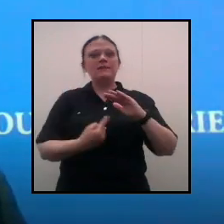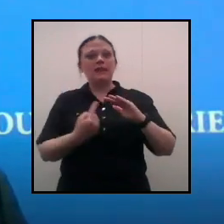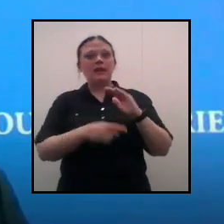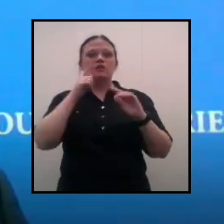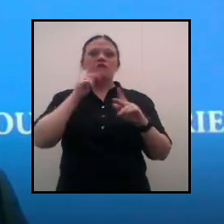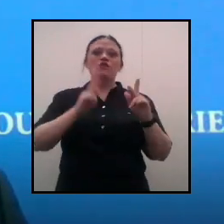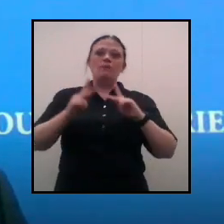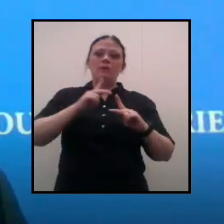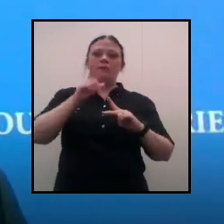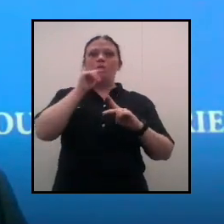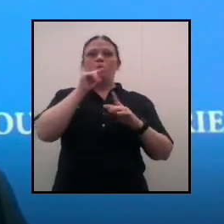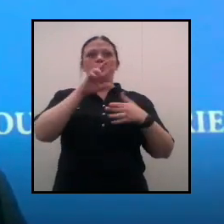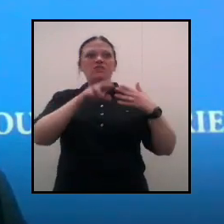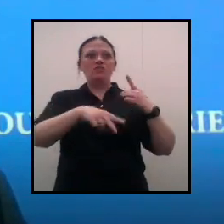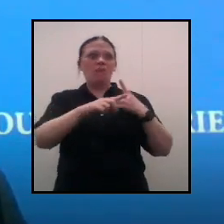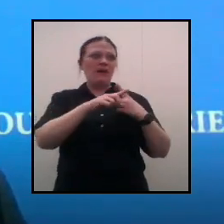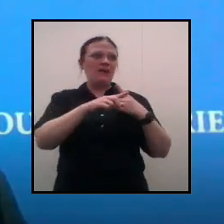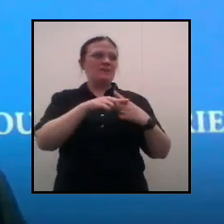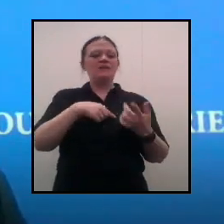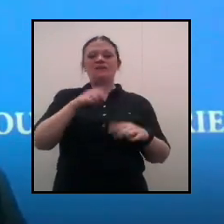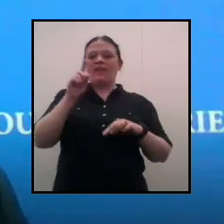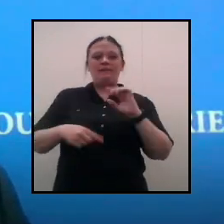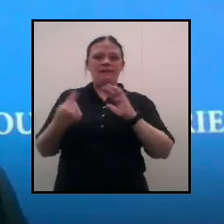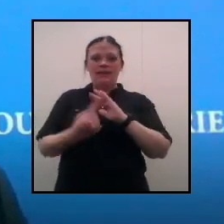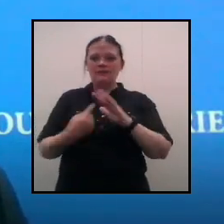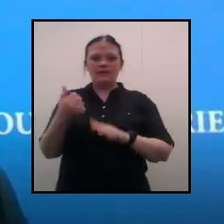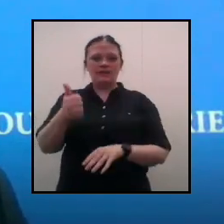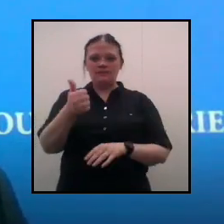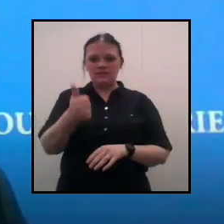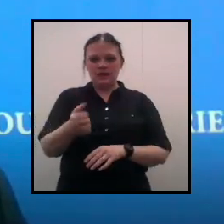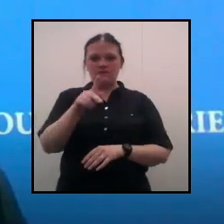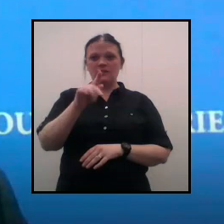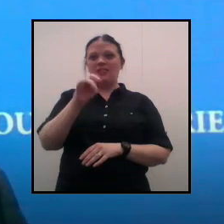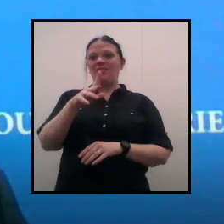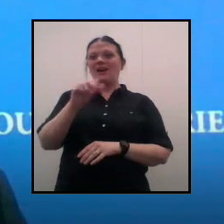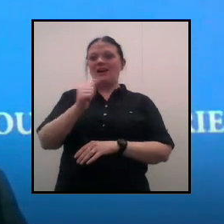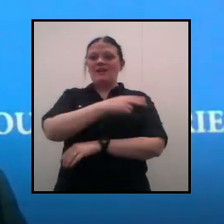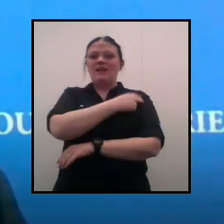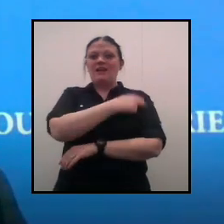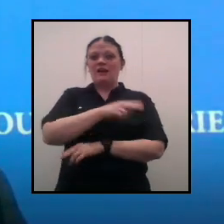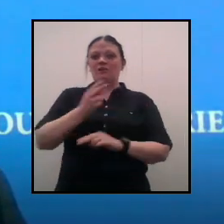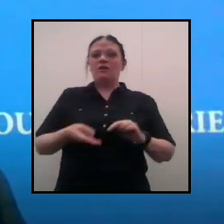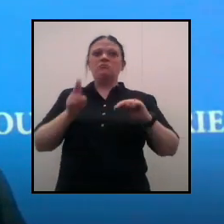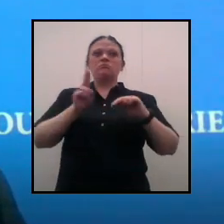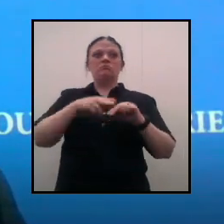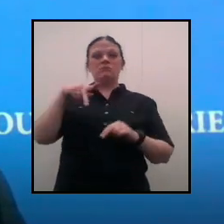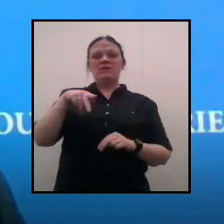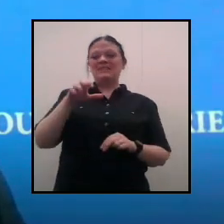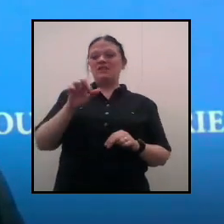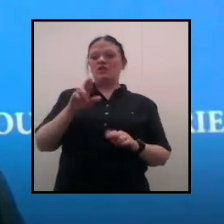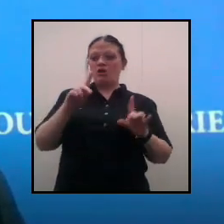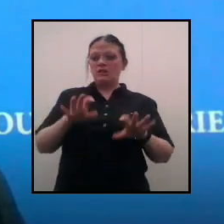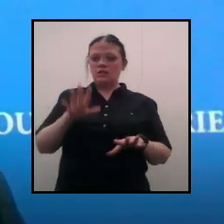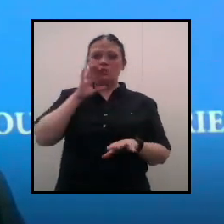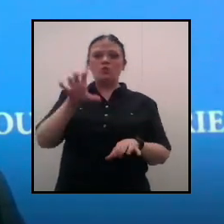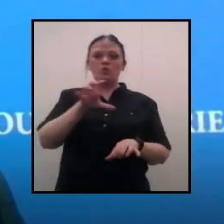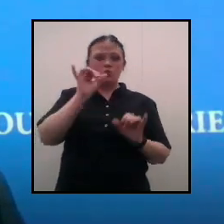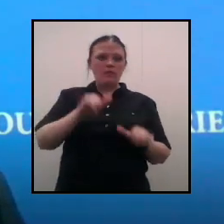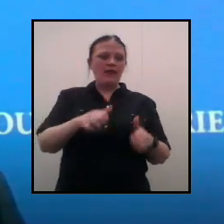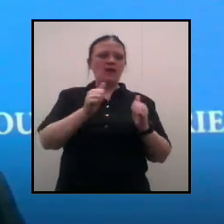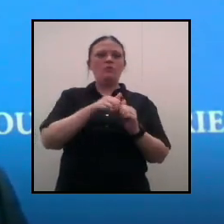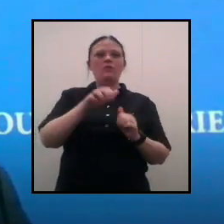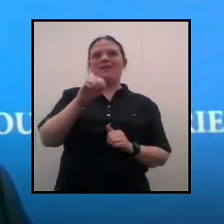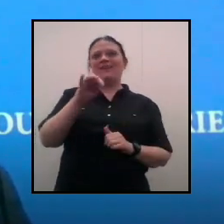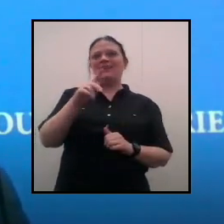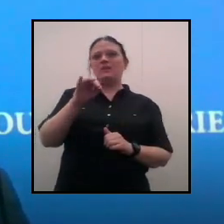who test positive that do not have isolation. Kaleida Health has ramped up its PCR testing, and it's going to do the same with antibody